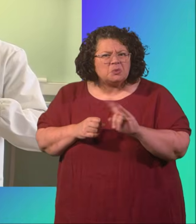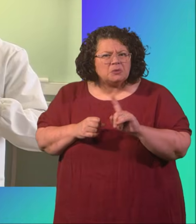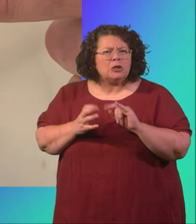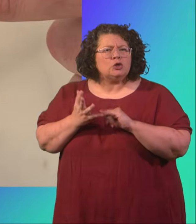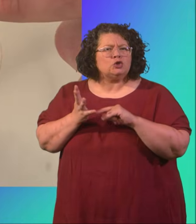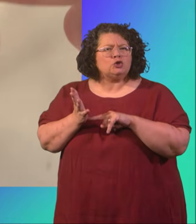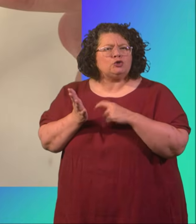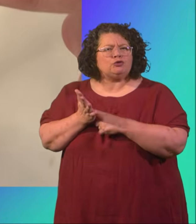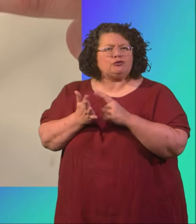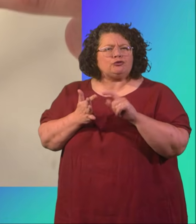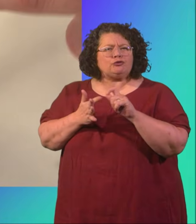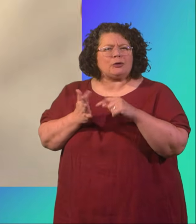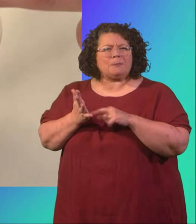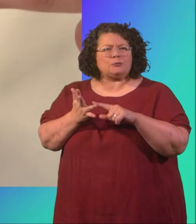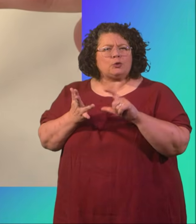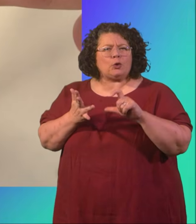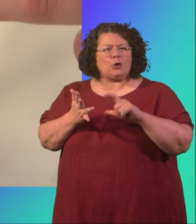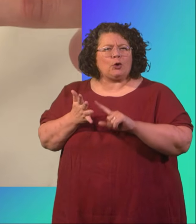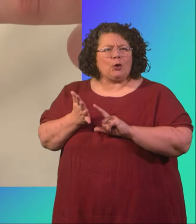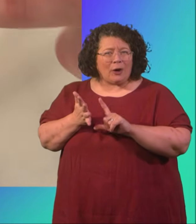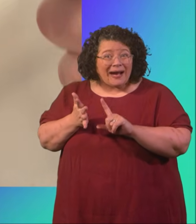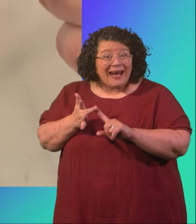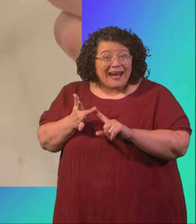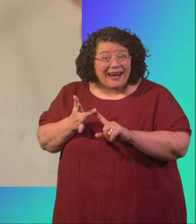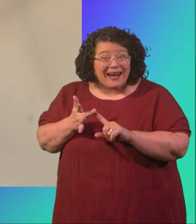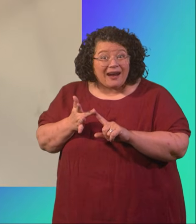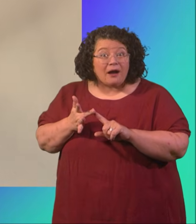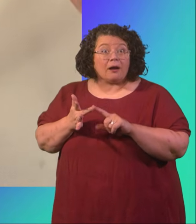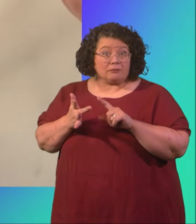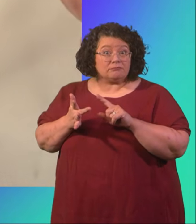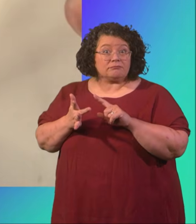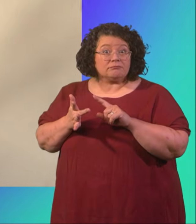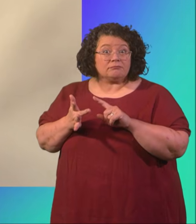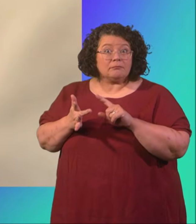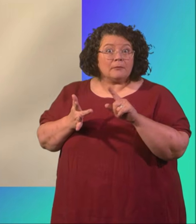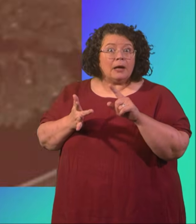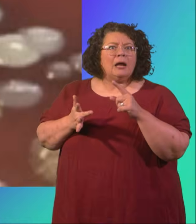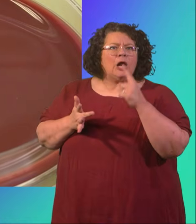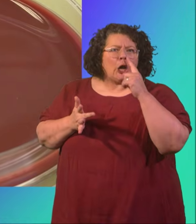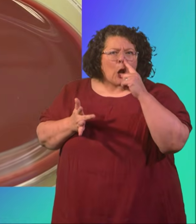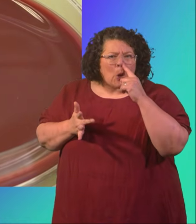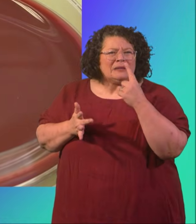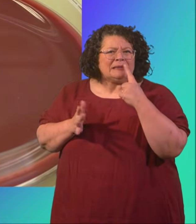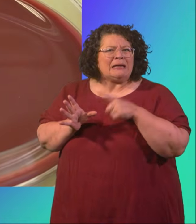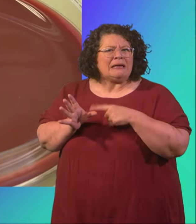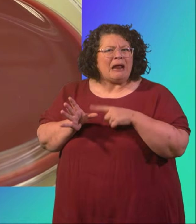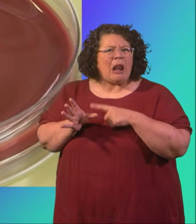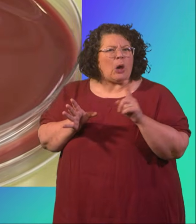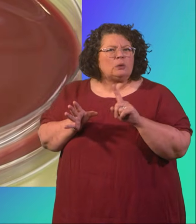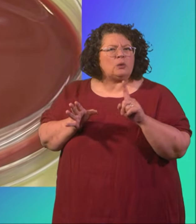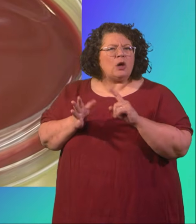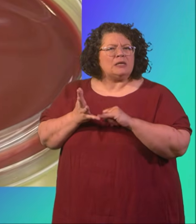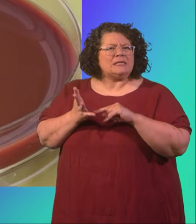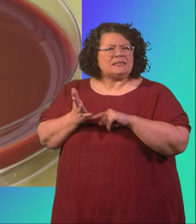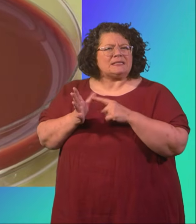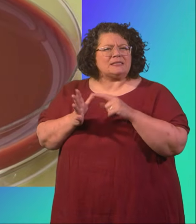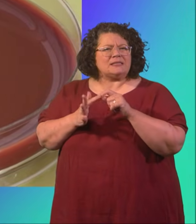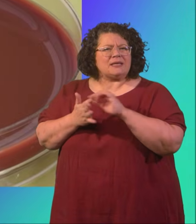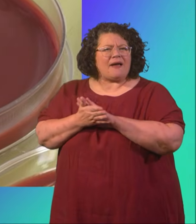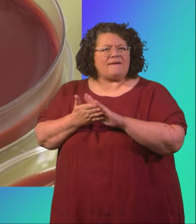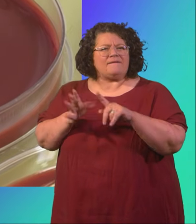their nose would have been, you can see the yellowy bugs growing, and these ones are more like Staphylococcus aureus. Sounds like a